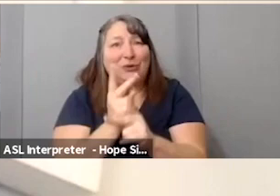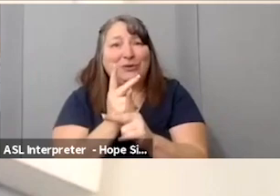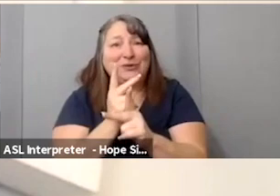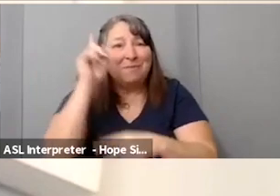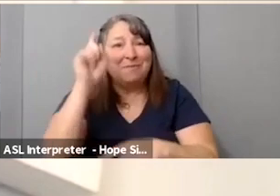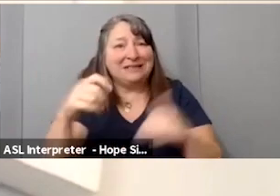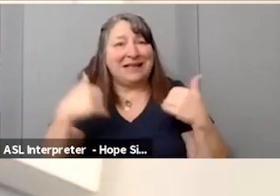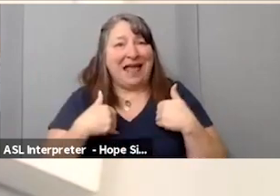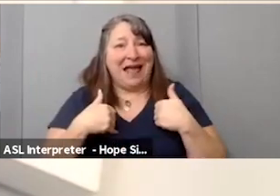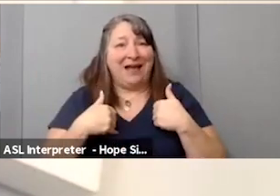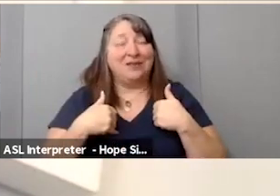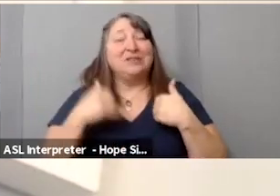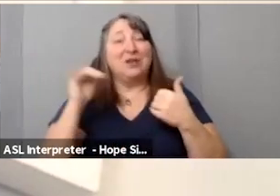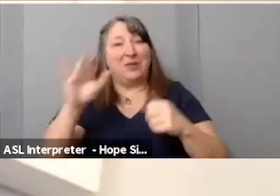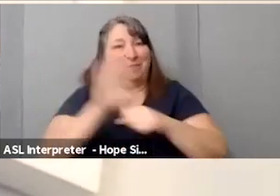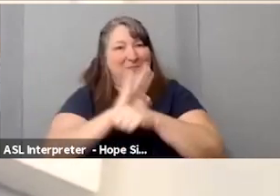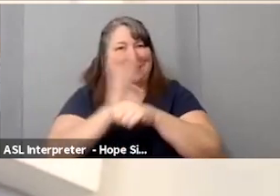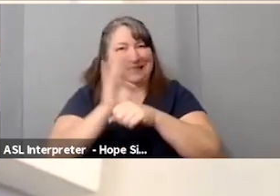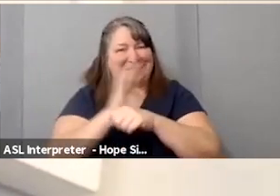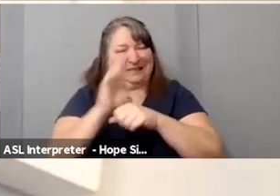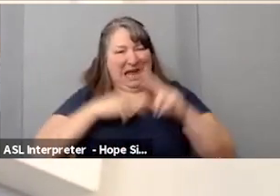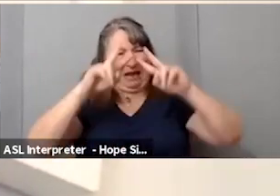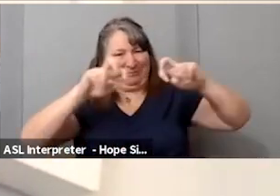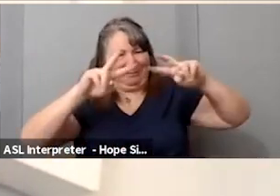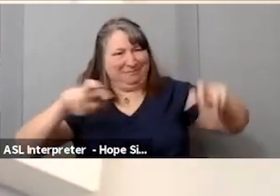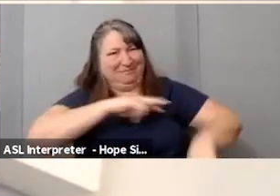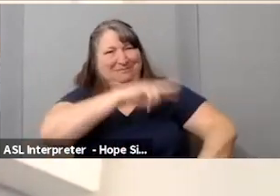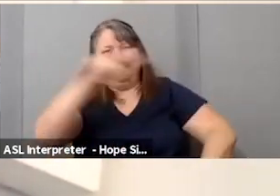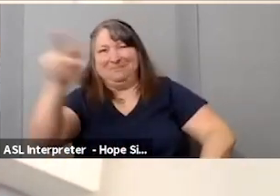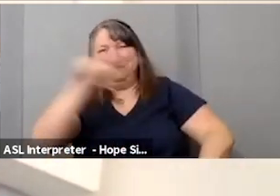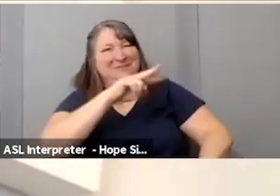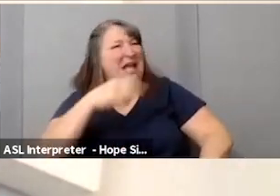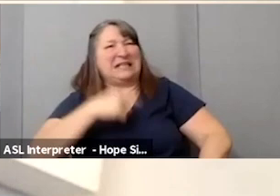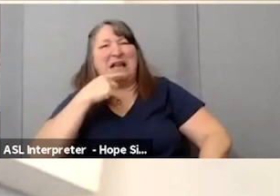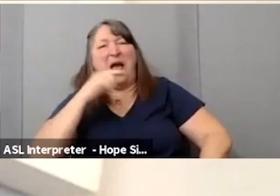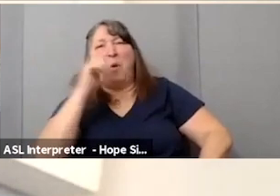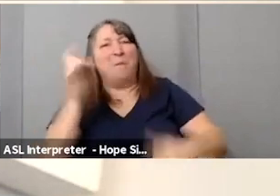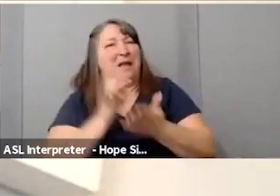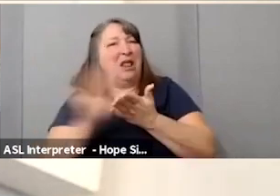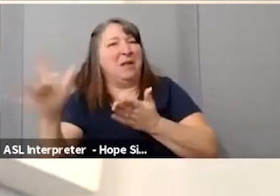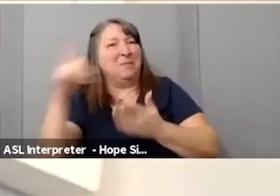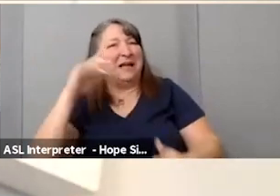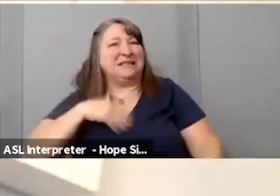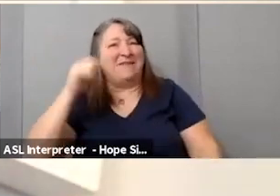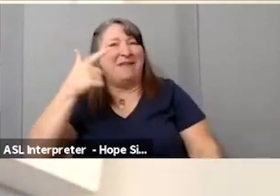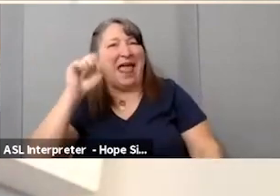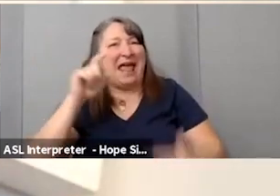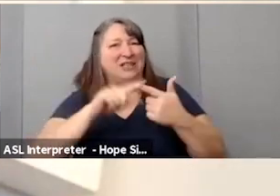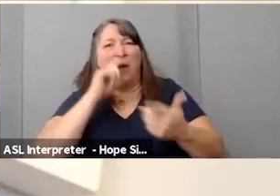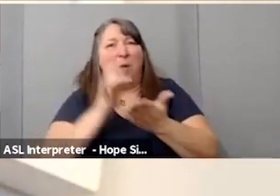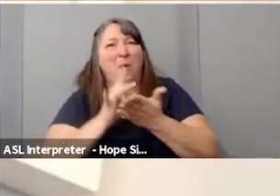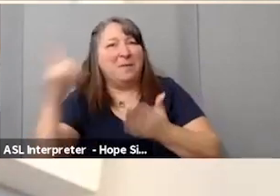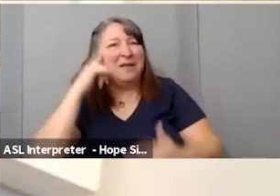I looked around the business and I said, look, I'm not going to be put out for ageism. I'm not going to be put out for racism. I'm